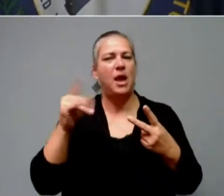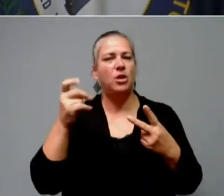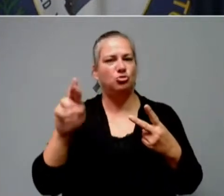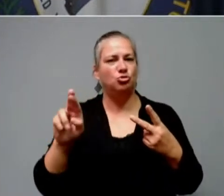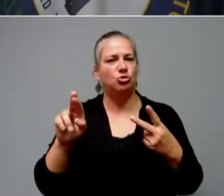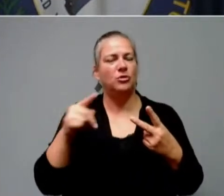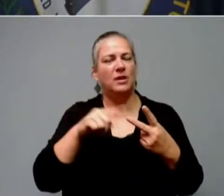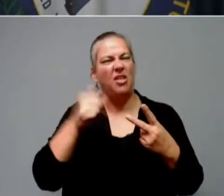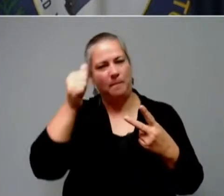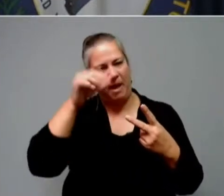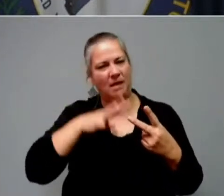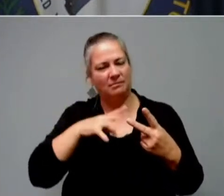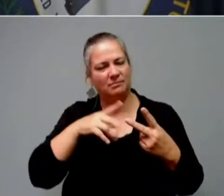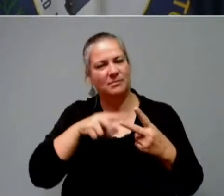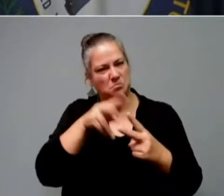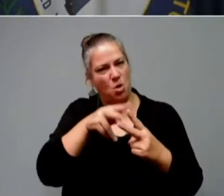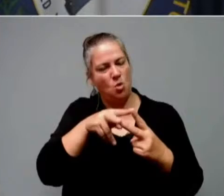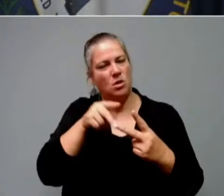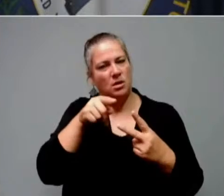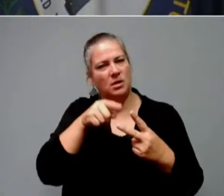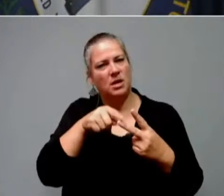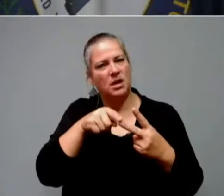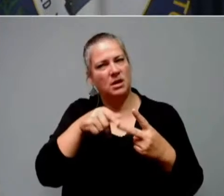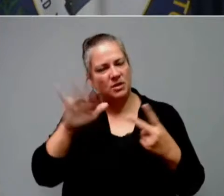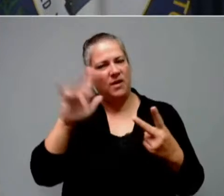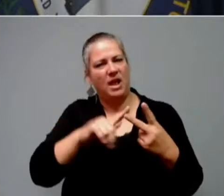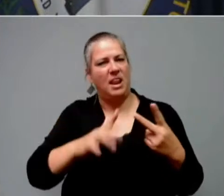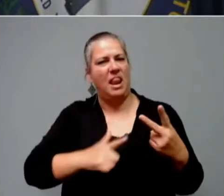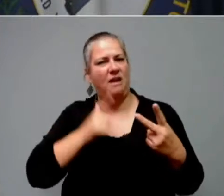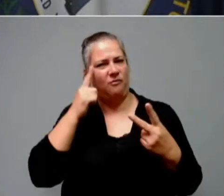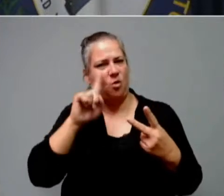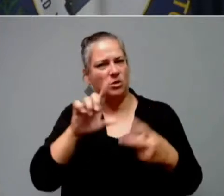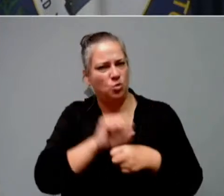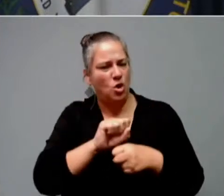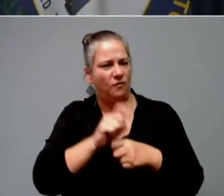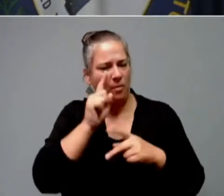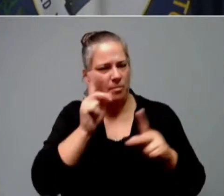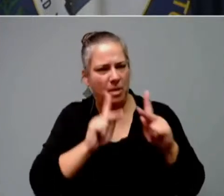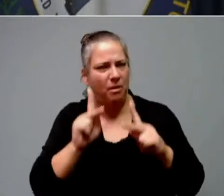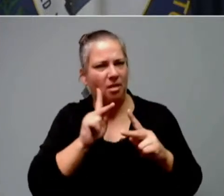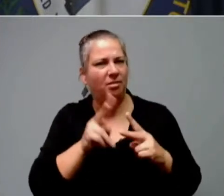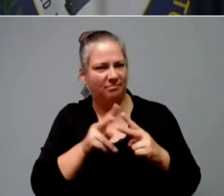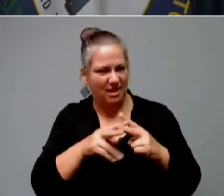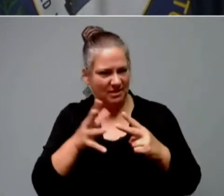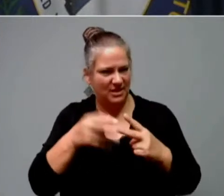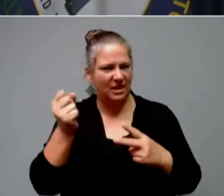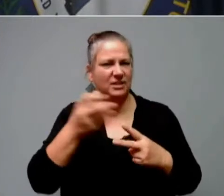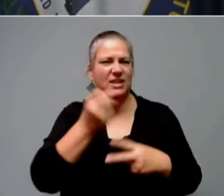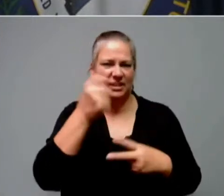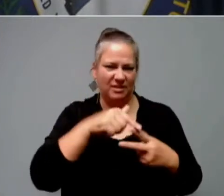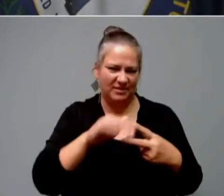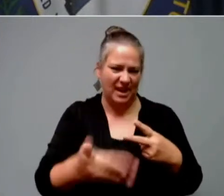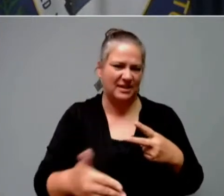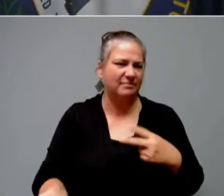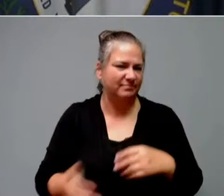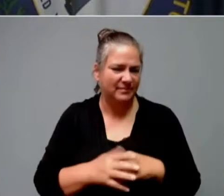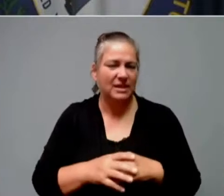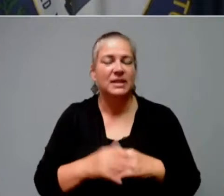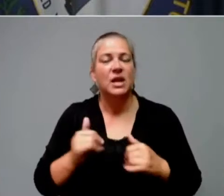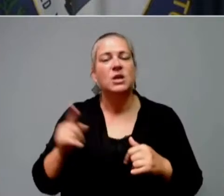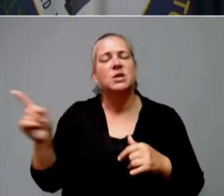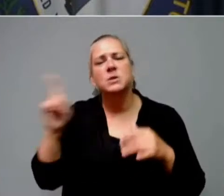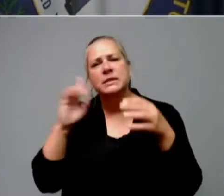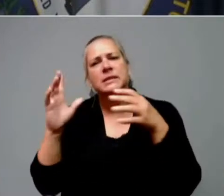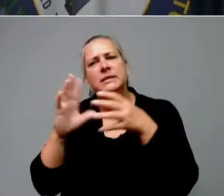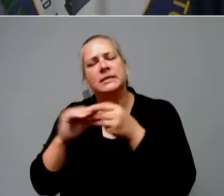life to Zonetown. Now we're going to hear more from Kevin, who wants to talk about the importance